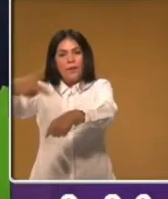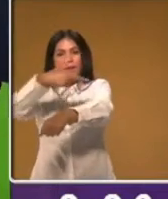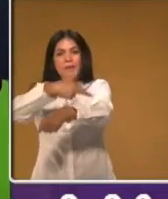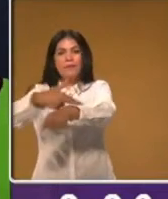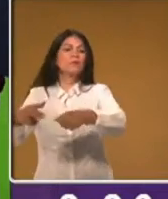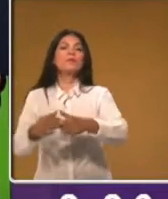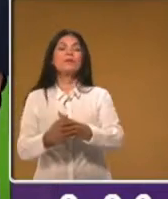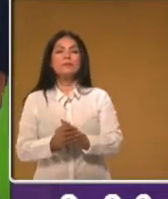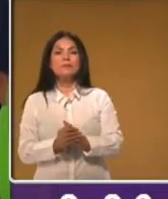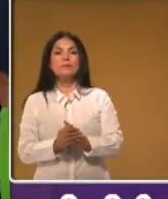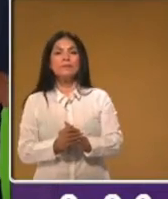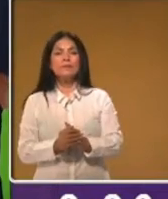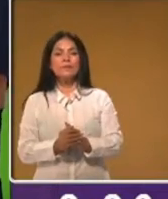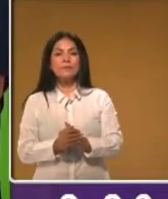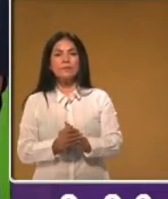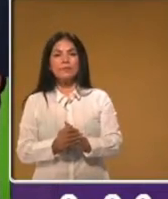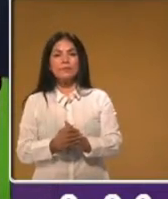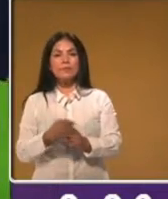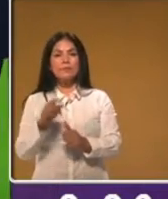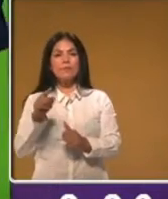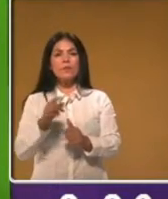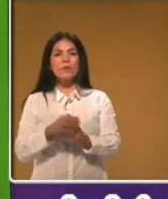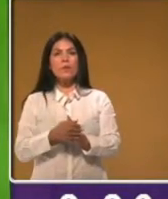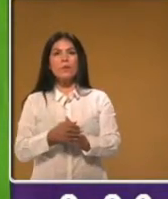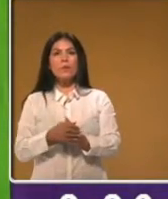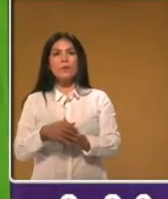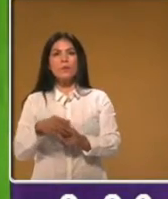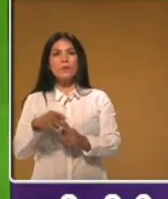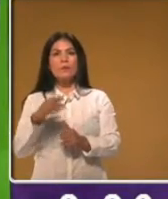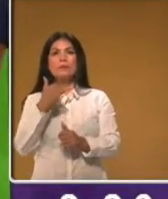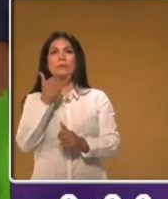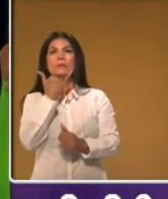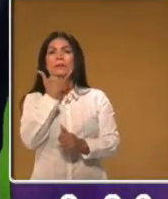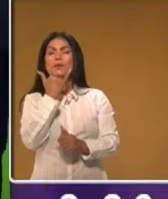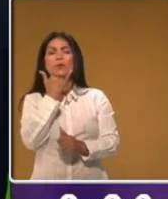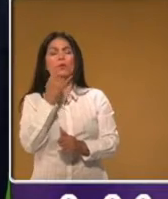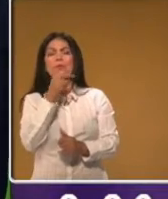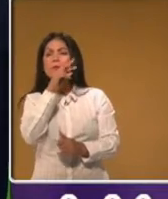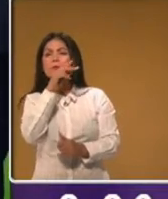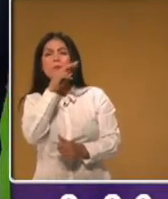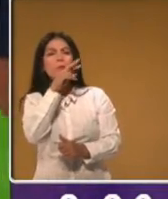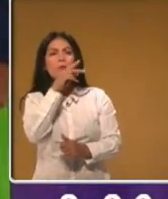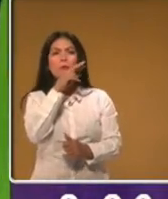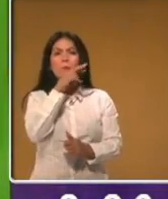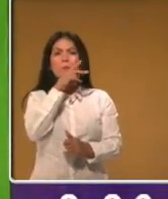Number three, Captain, the waiter hasn't brought the menu. Don't worry, sir. I will call the waiter.